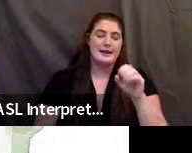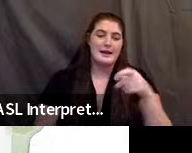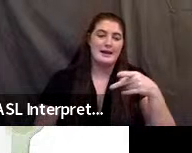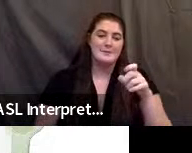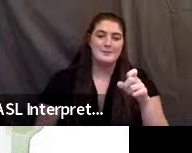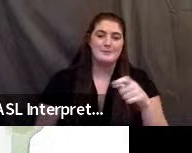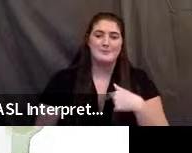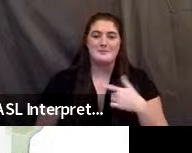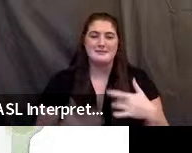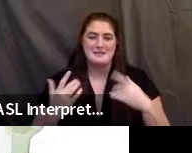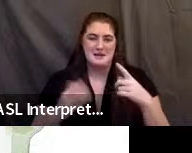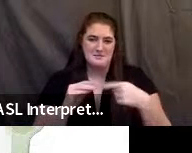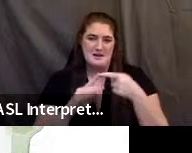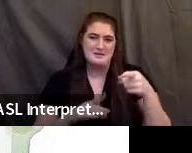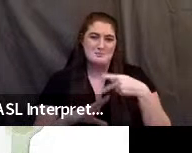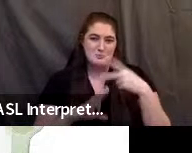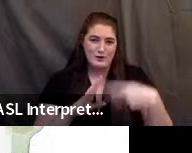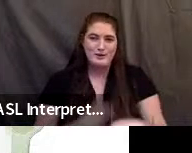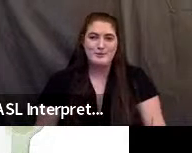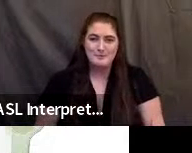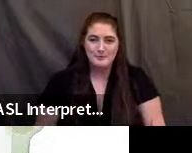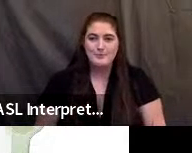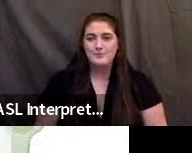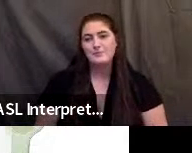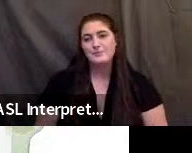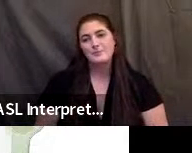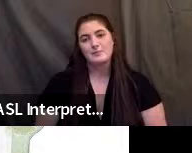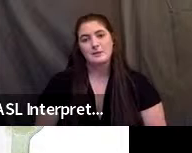So. Thanks, Robbie.